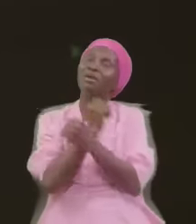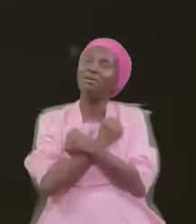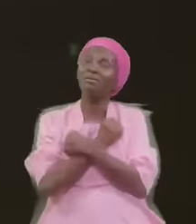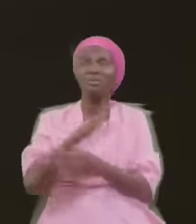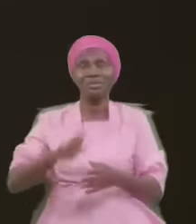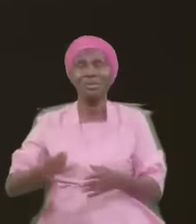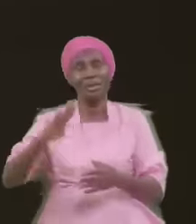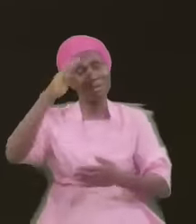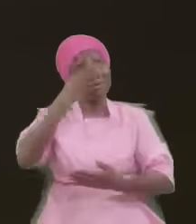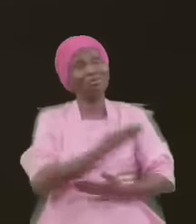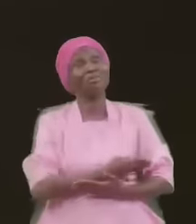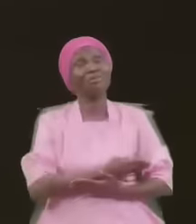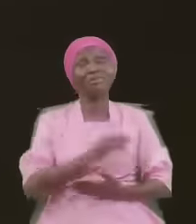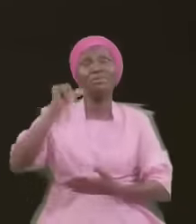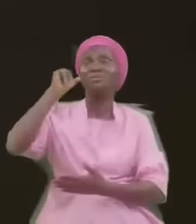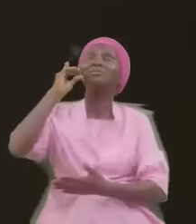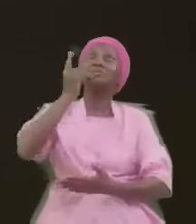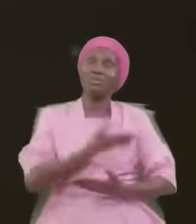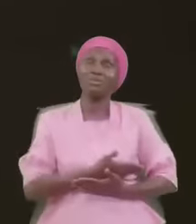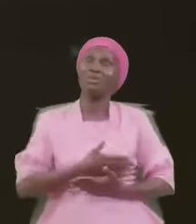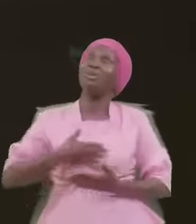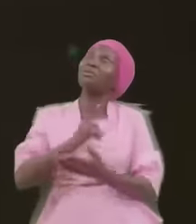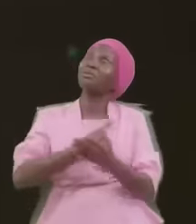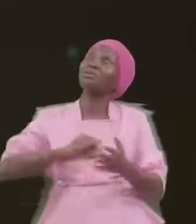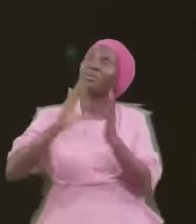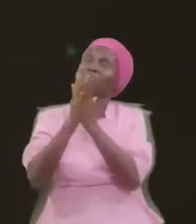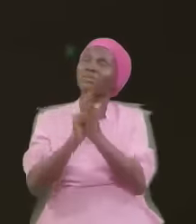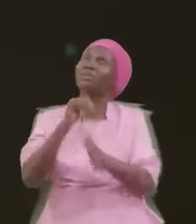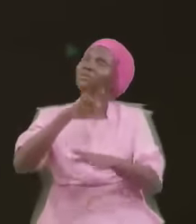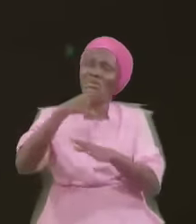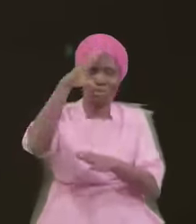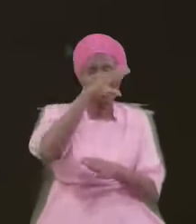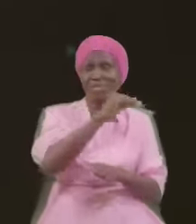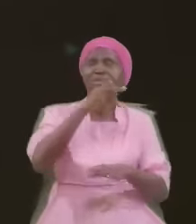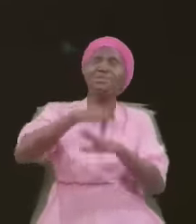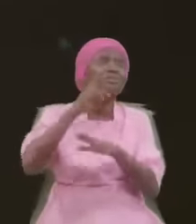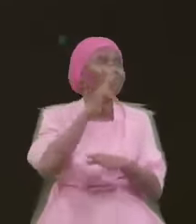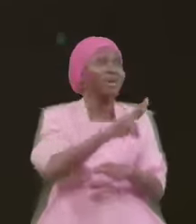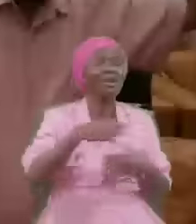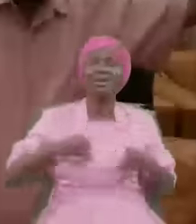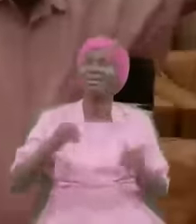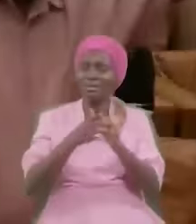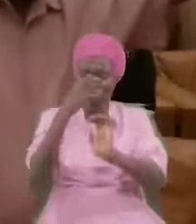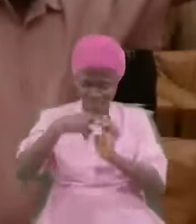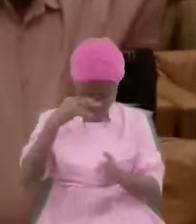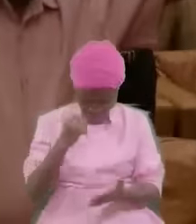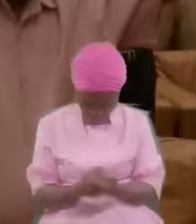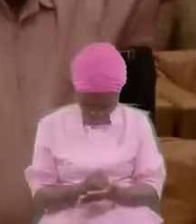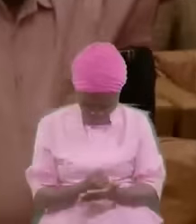daughter, Lord, I pray, touch him, touch her, heal in Jesus'